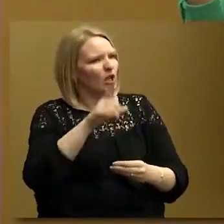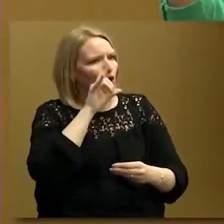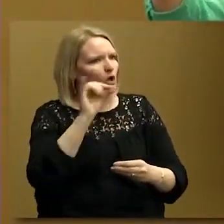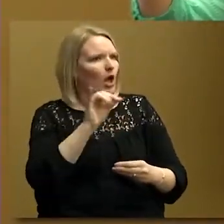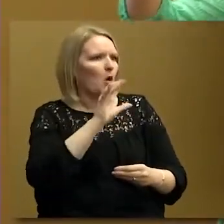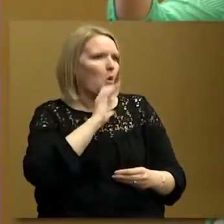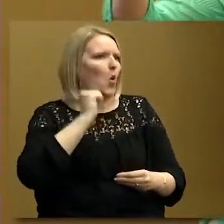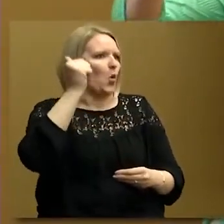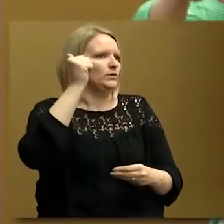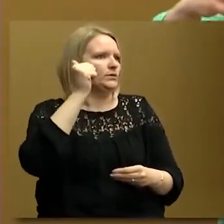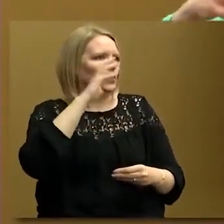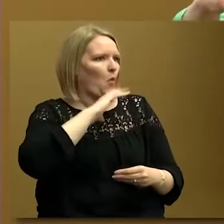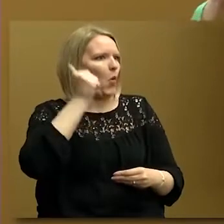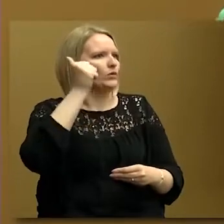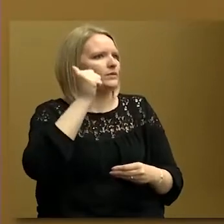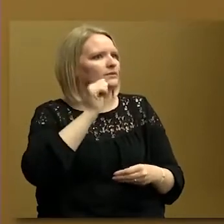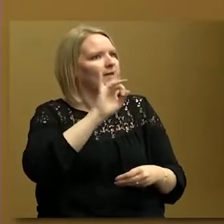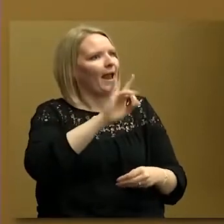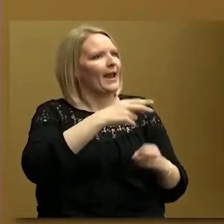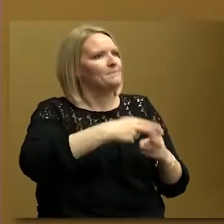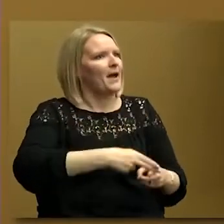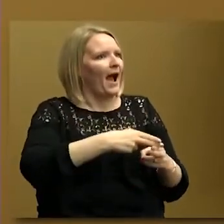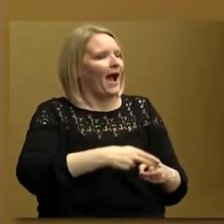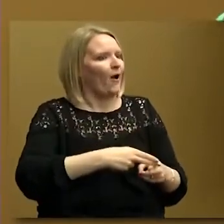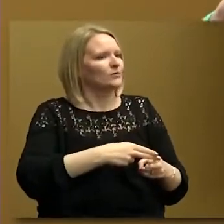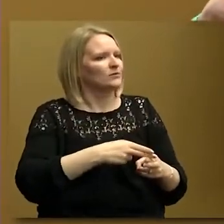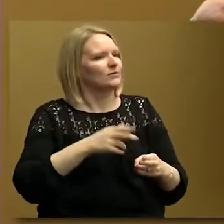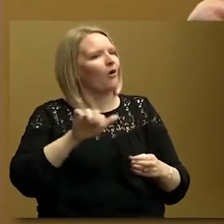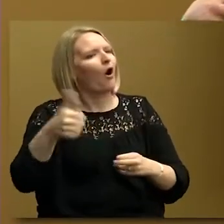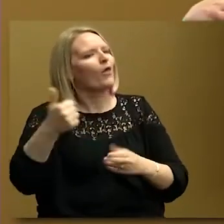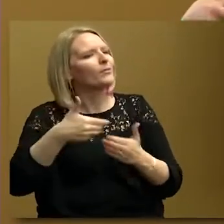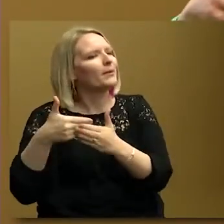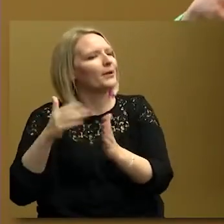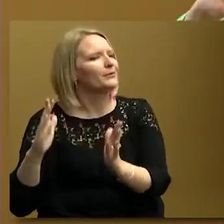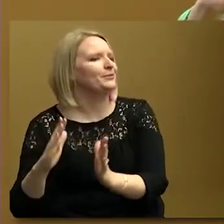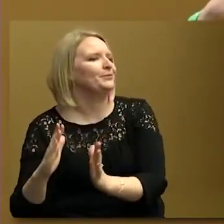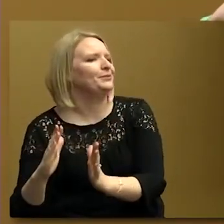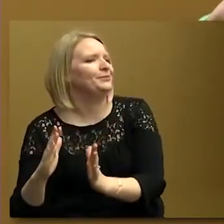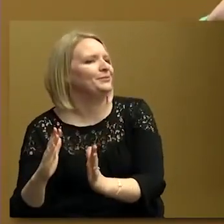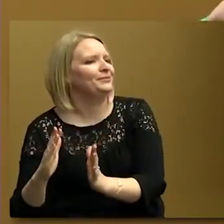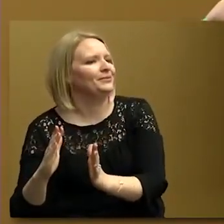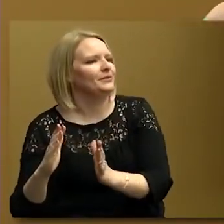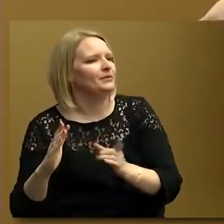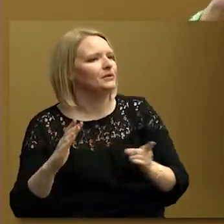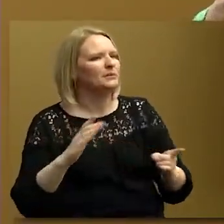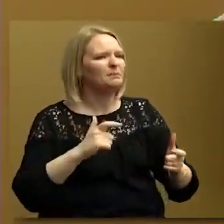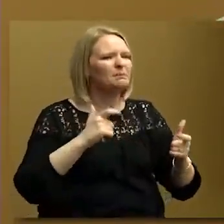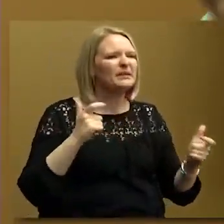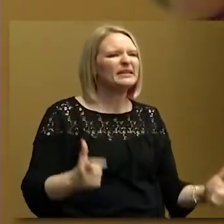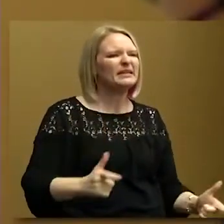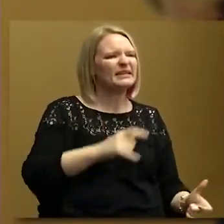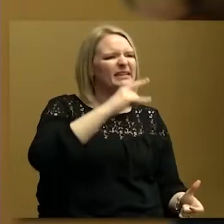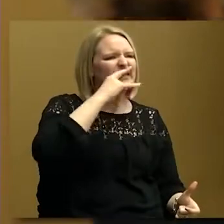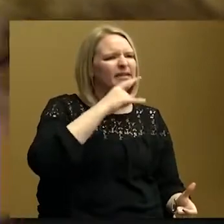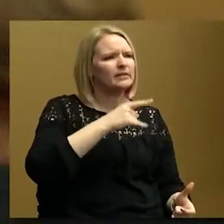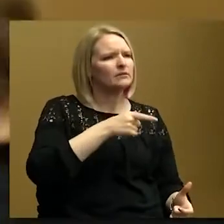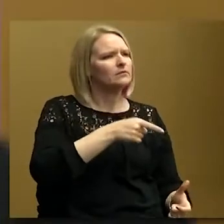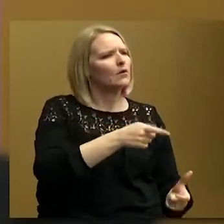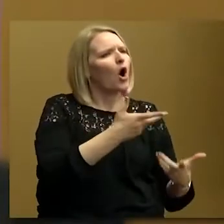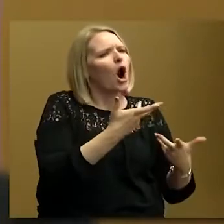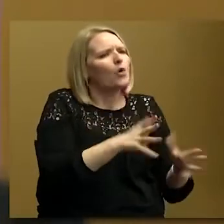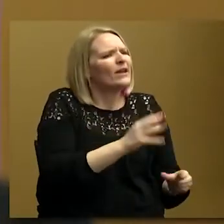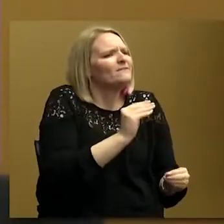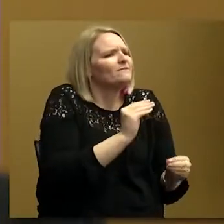was, 8 pounds. So he looked like this big hulking kid, and really they had already fixed